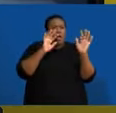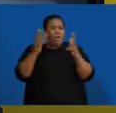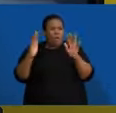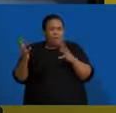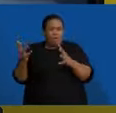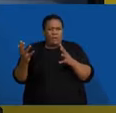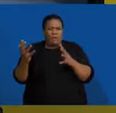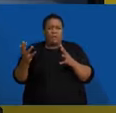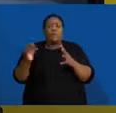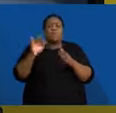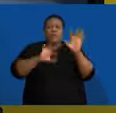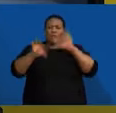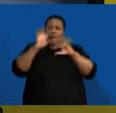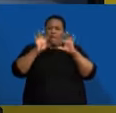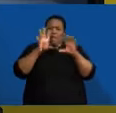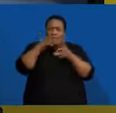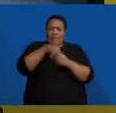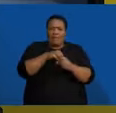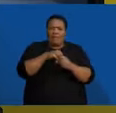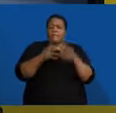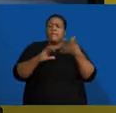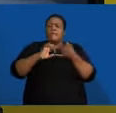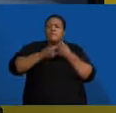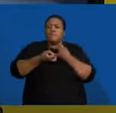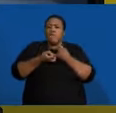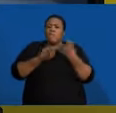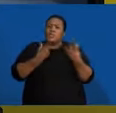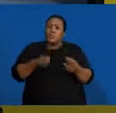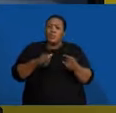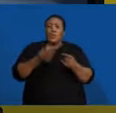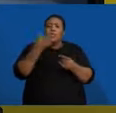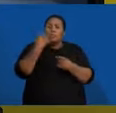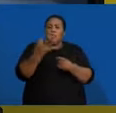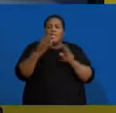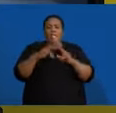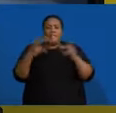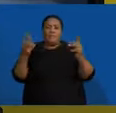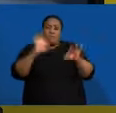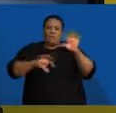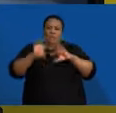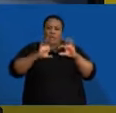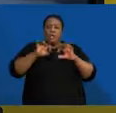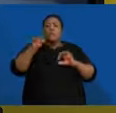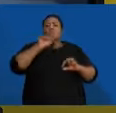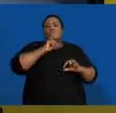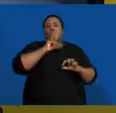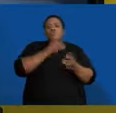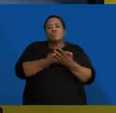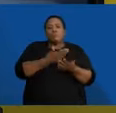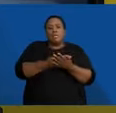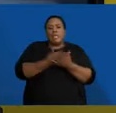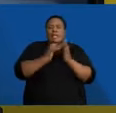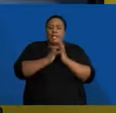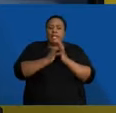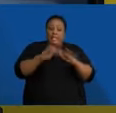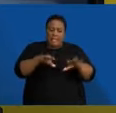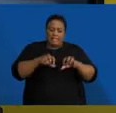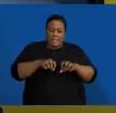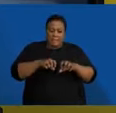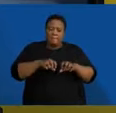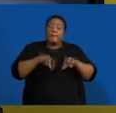please try and invest in at least 3 different colors that you can use in an exam situation and also